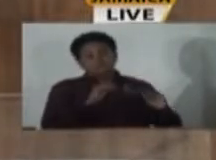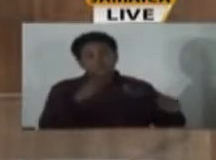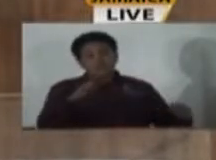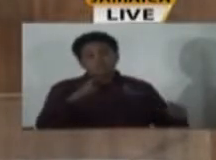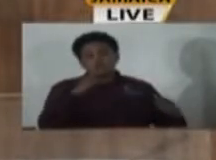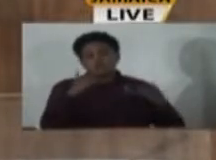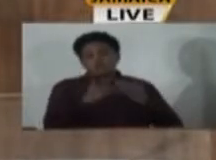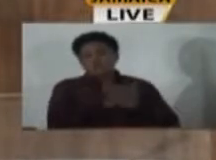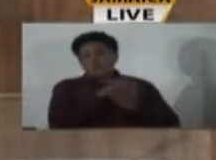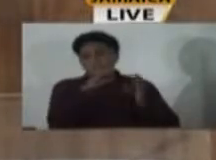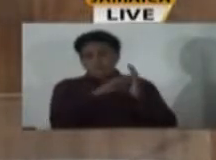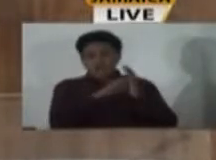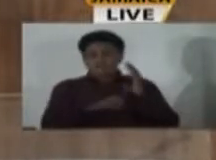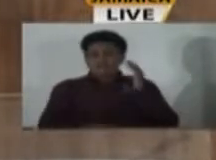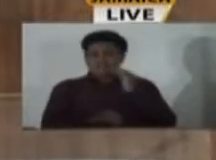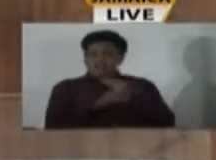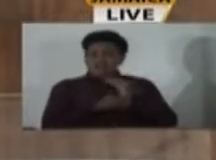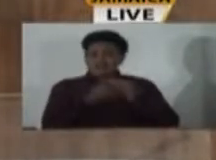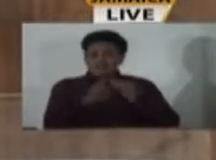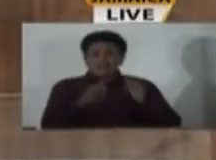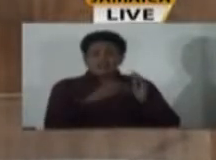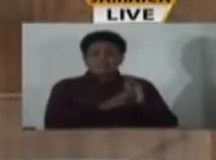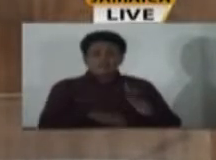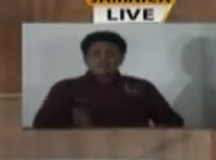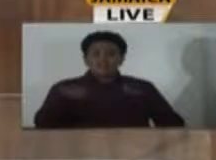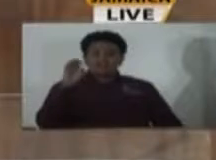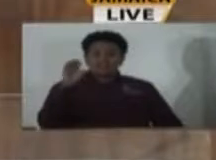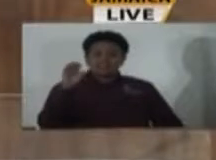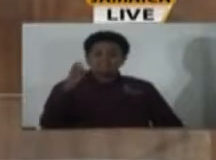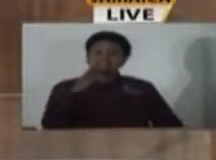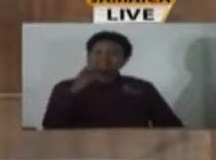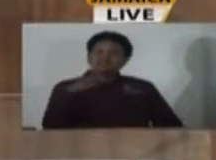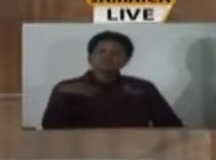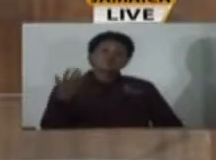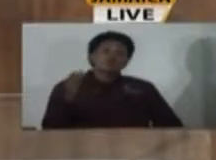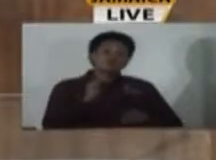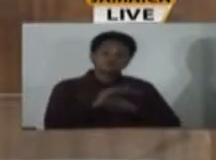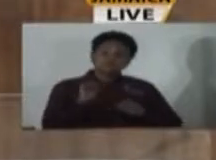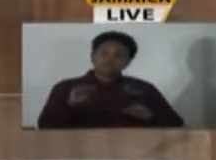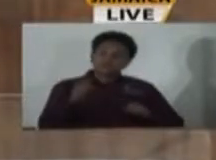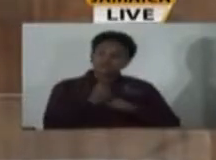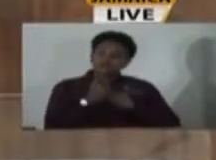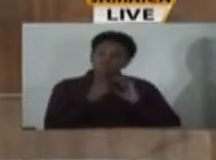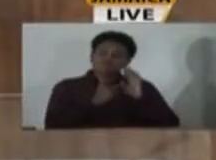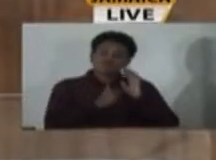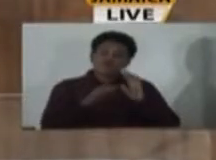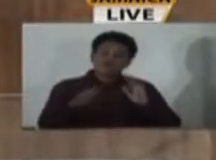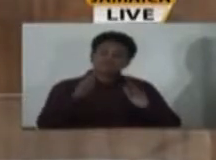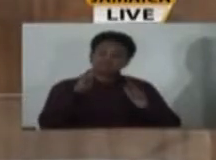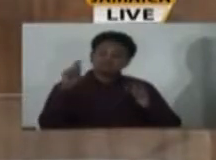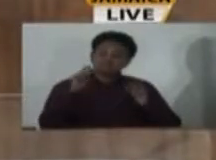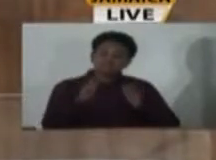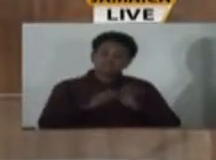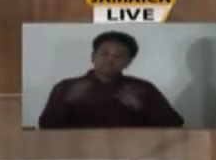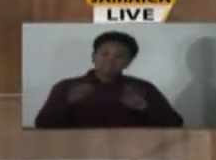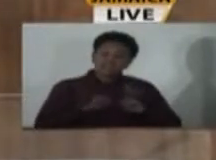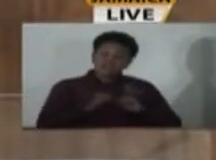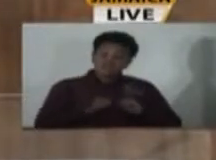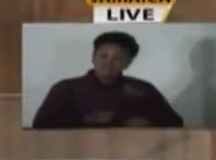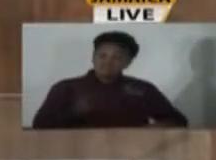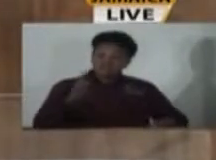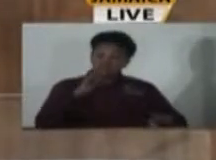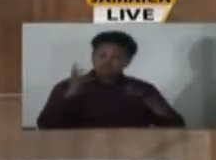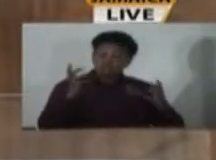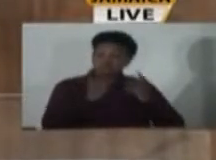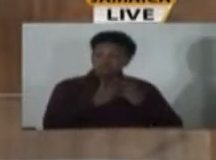new paragraph is being added, a paragraph E, which says that the minister can make regulations specifying the offenses that are